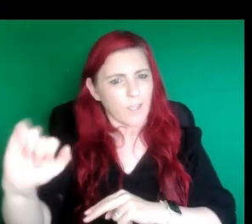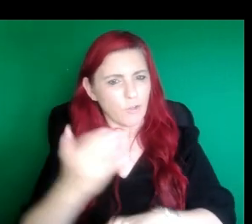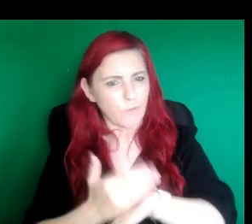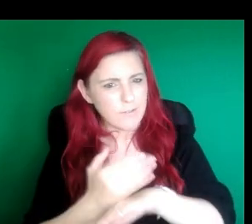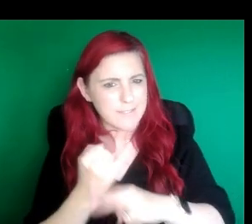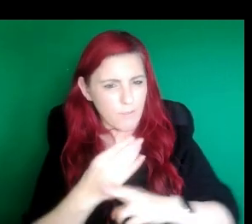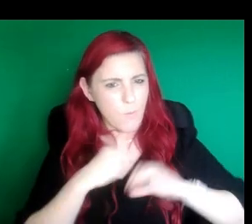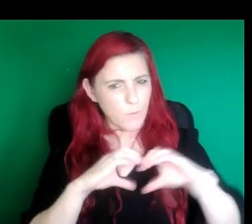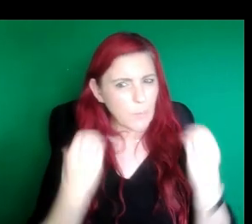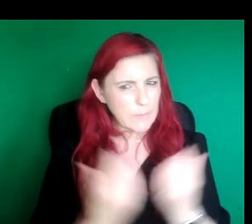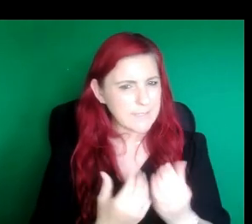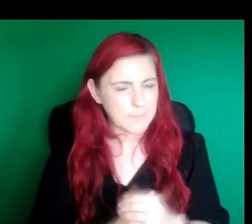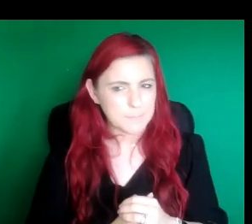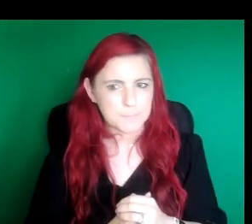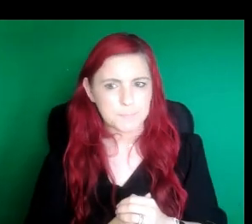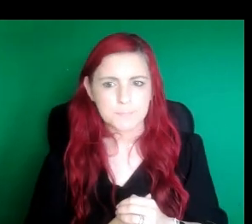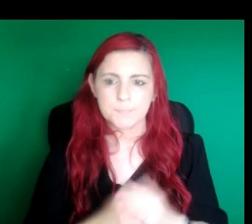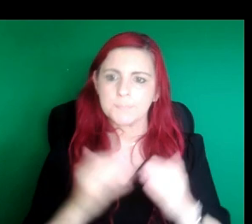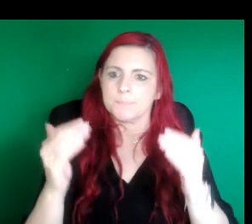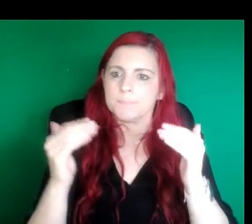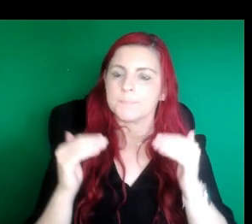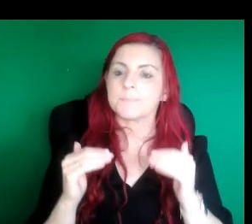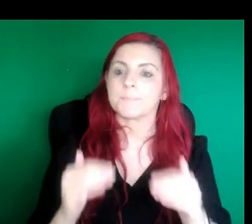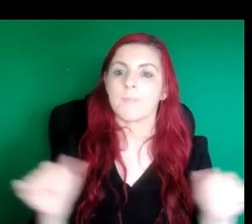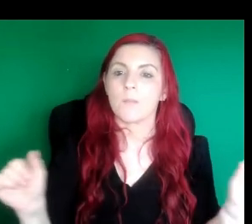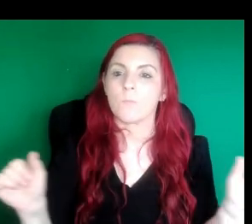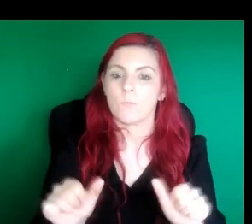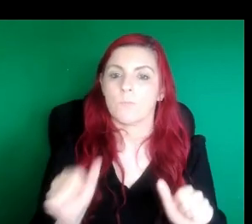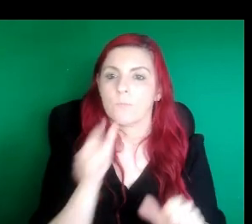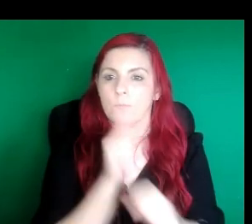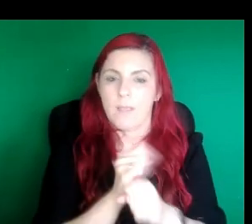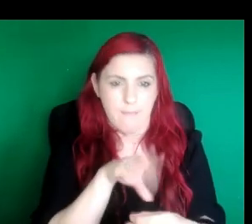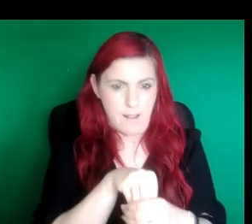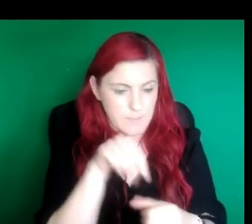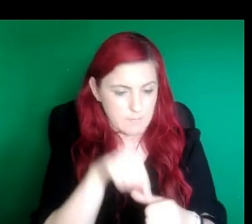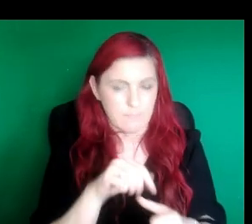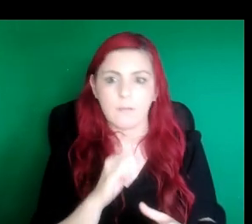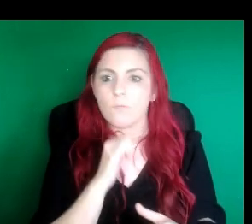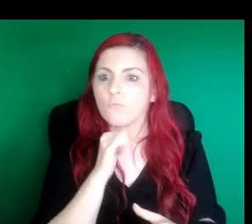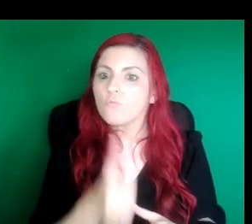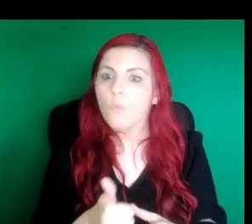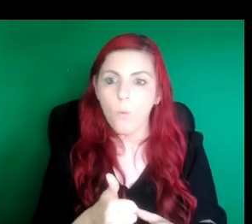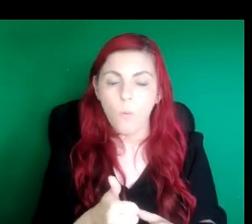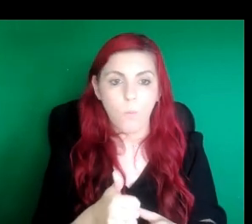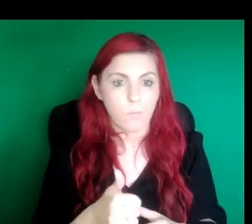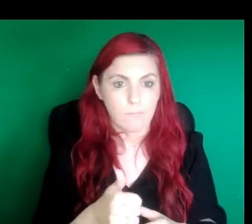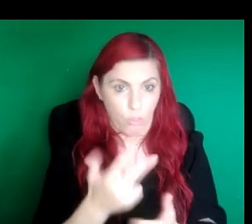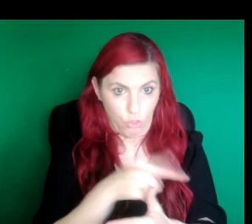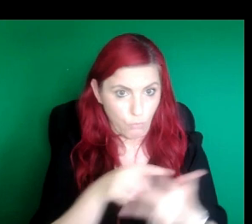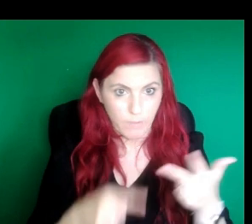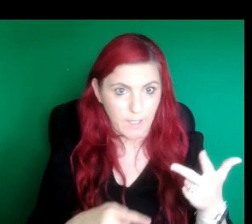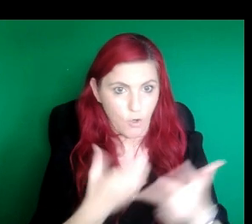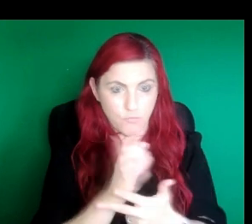their communities. So just briefly on the involvement. So there's no, in Ireland, Finland, or the UK, there's no